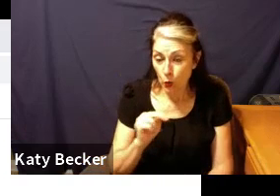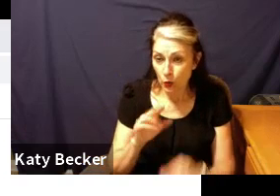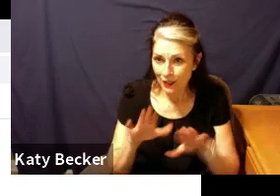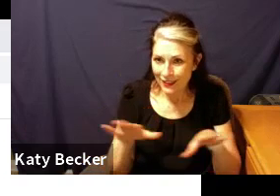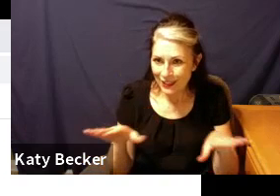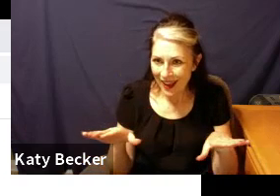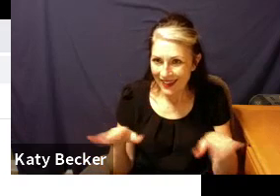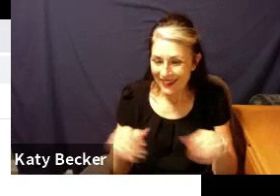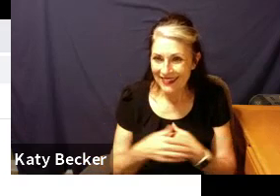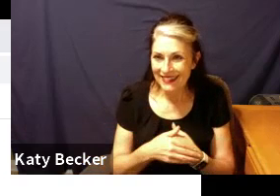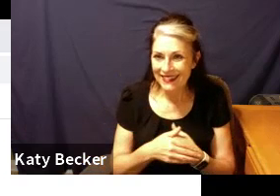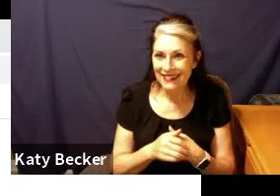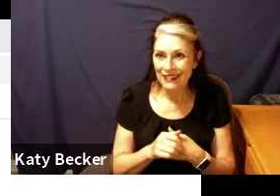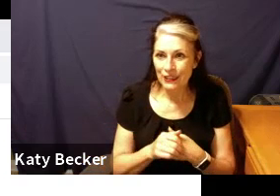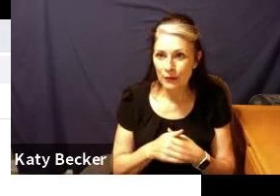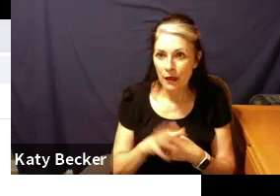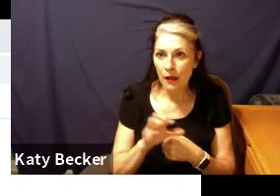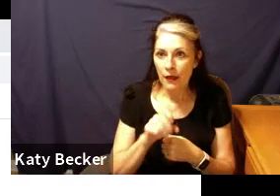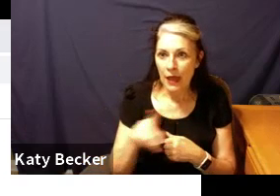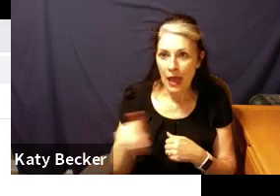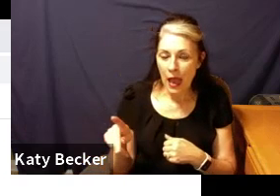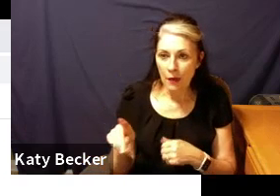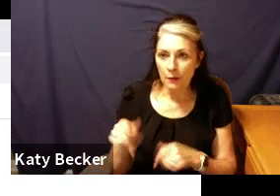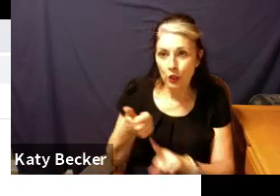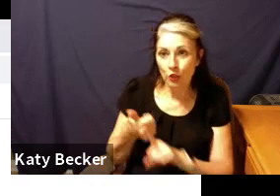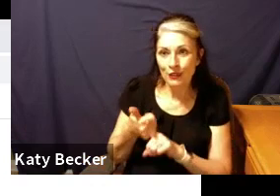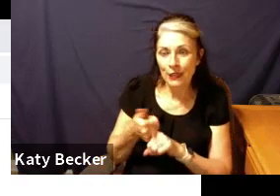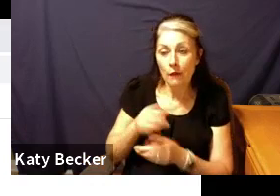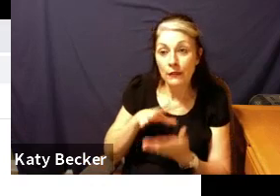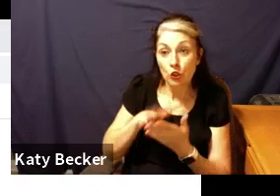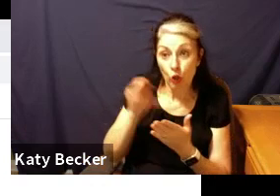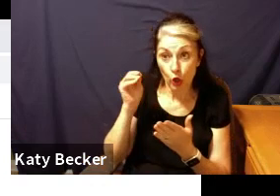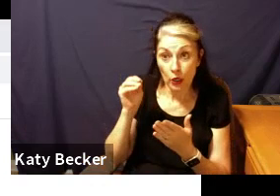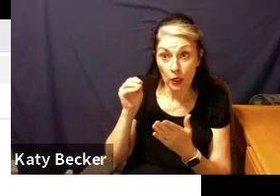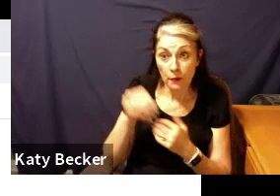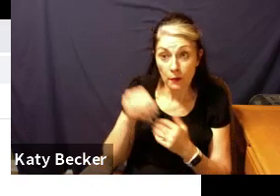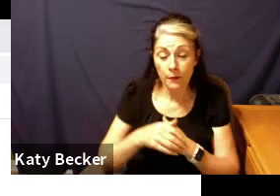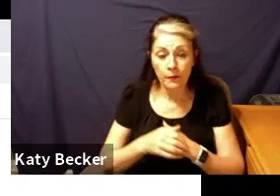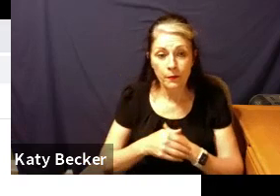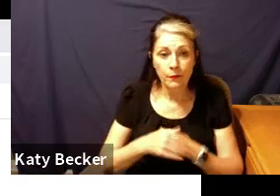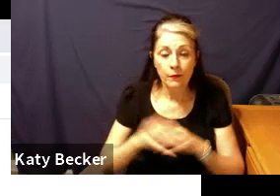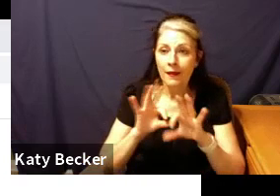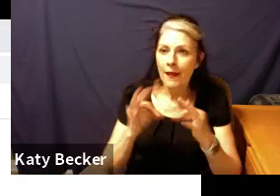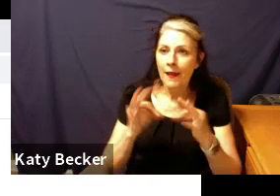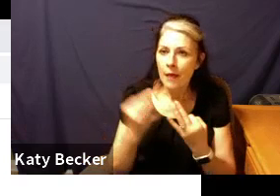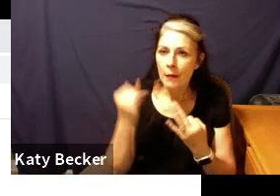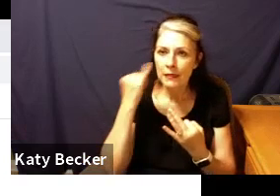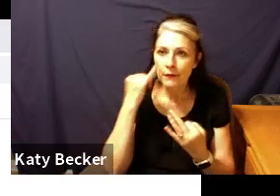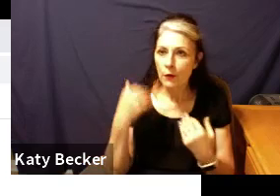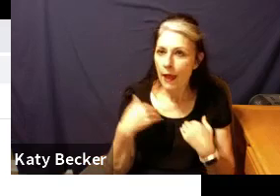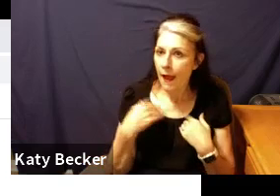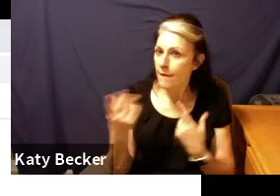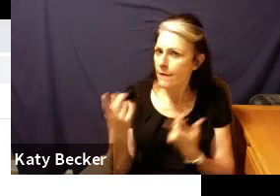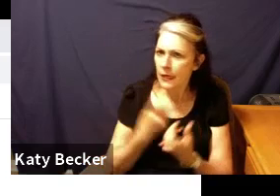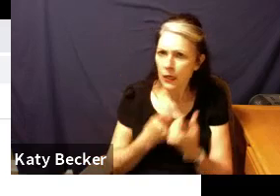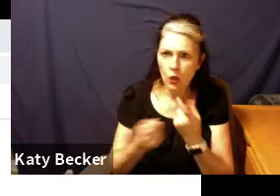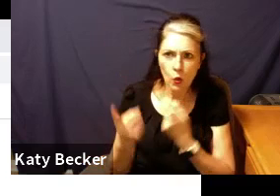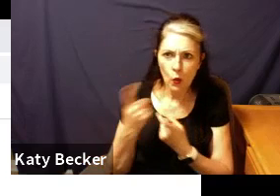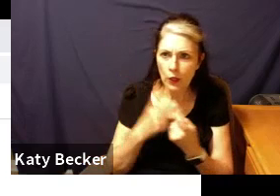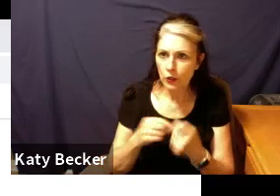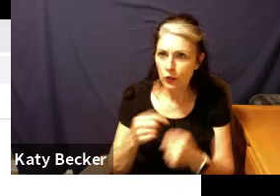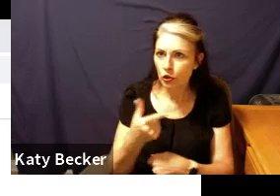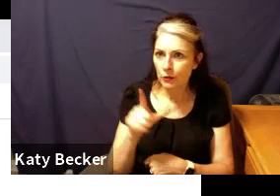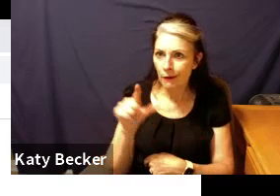the apps that she is learning about. Families, if you have any questions for